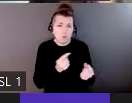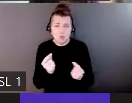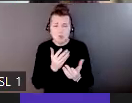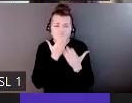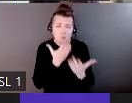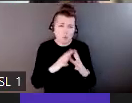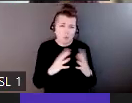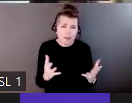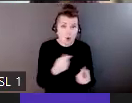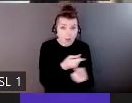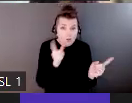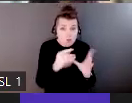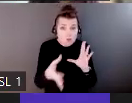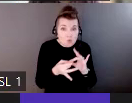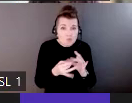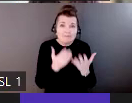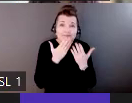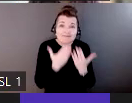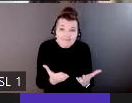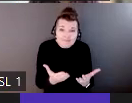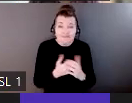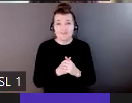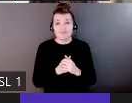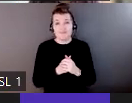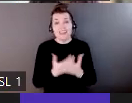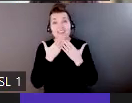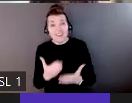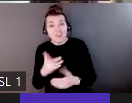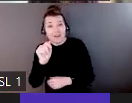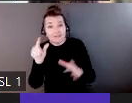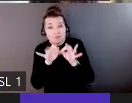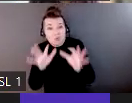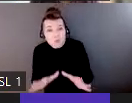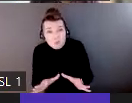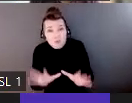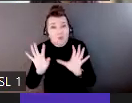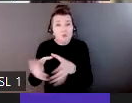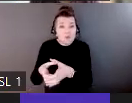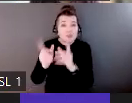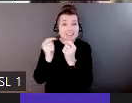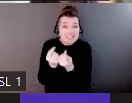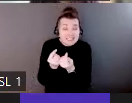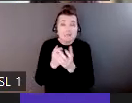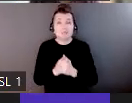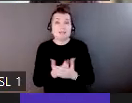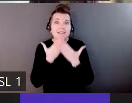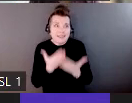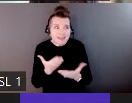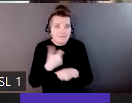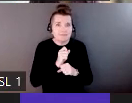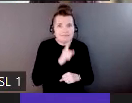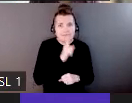for joining our session today. To our wonderful ASL interpreters who've been on with us, thank you for making sure everyone